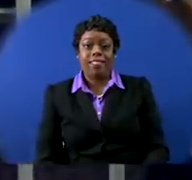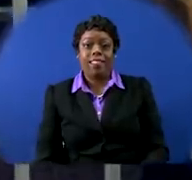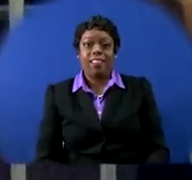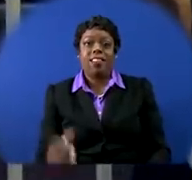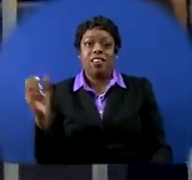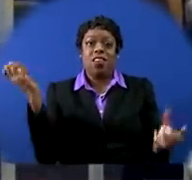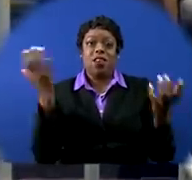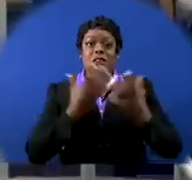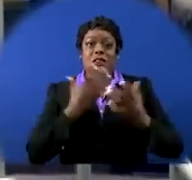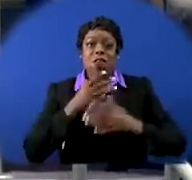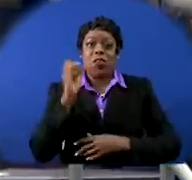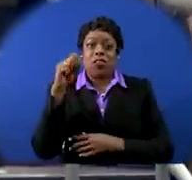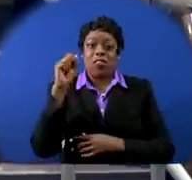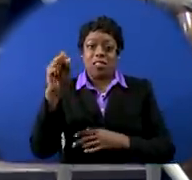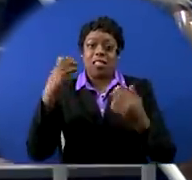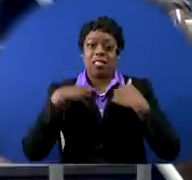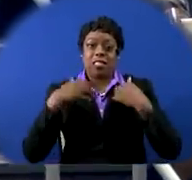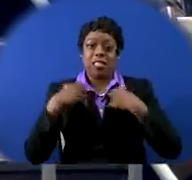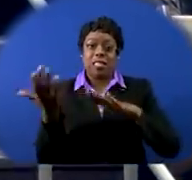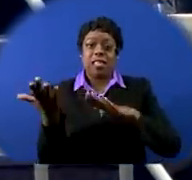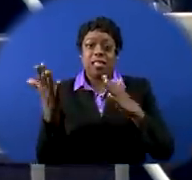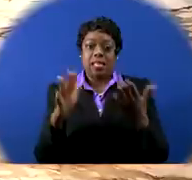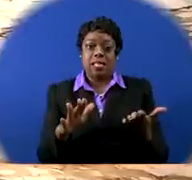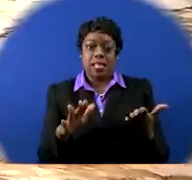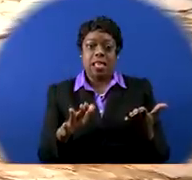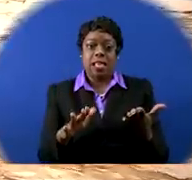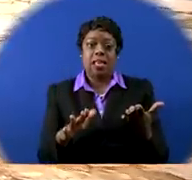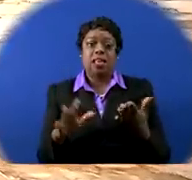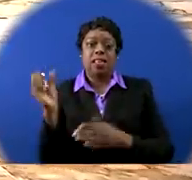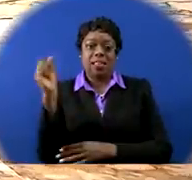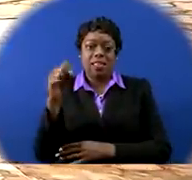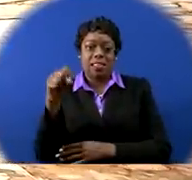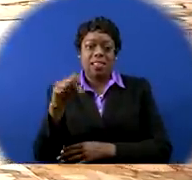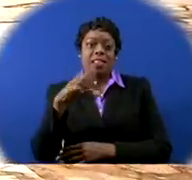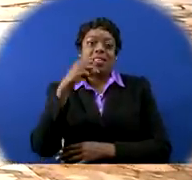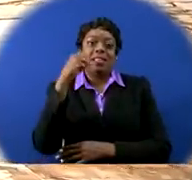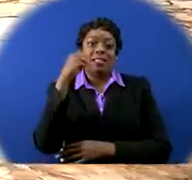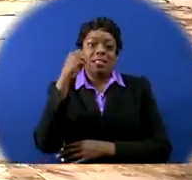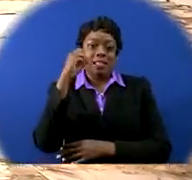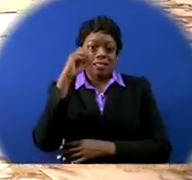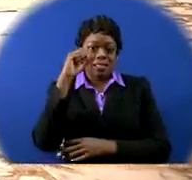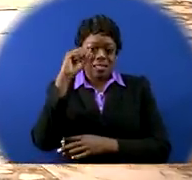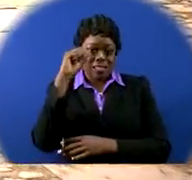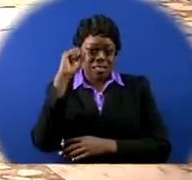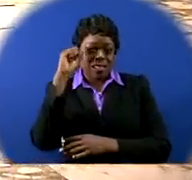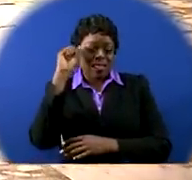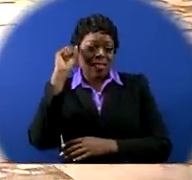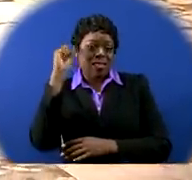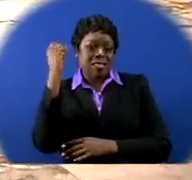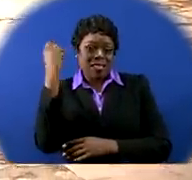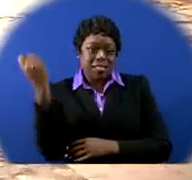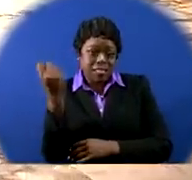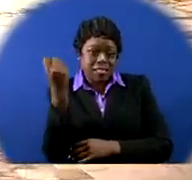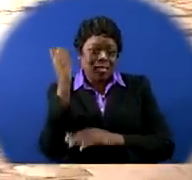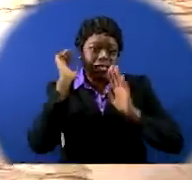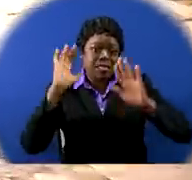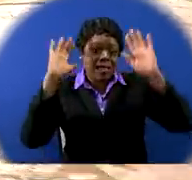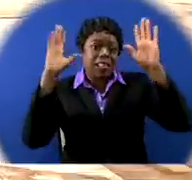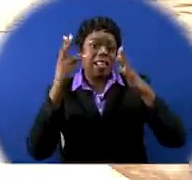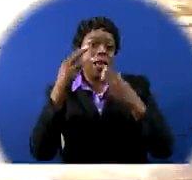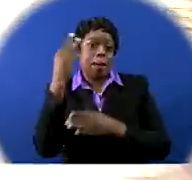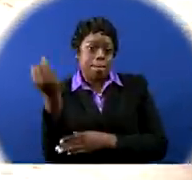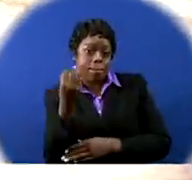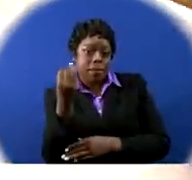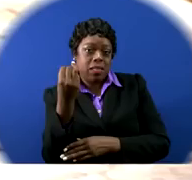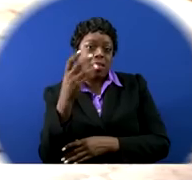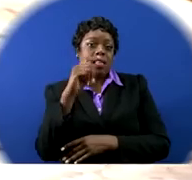Oh, yes, he's going to have to die. Oh, yeah, he's going to go through Sunday through Monday, and then Tuesday, Wednesday, and Thursday, and Friday